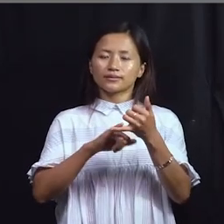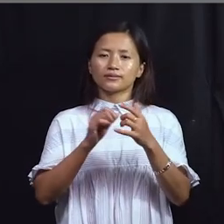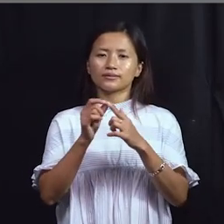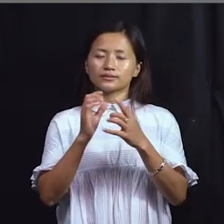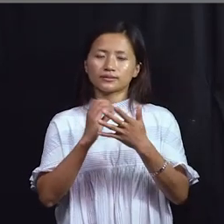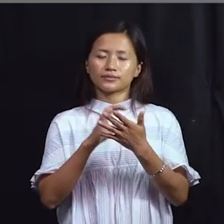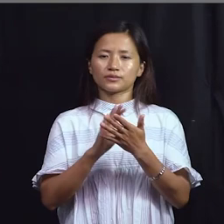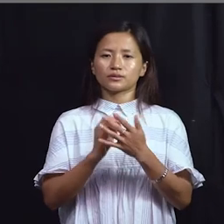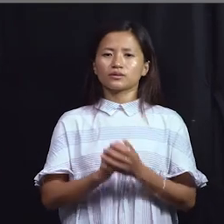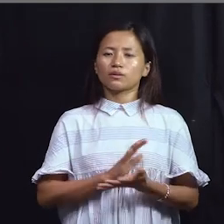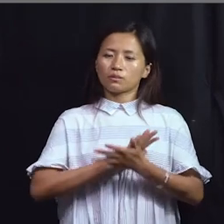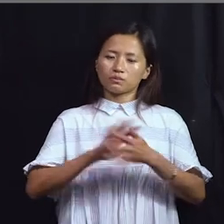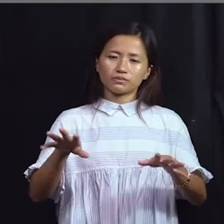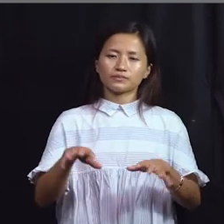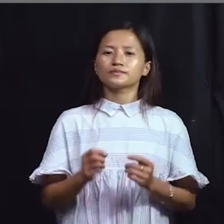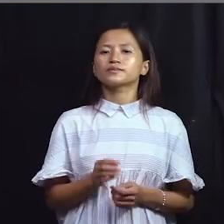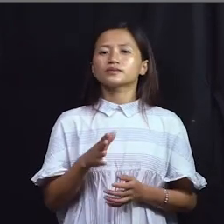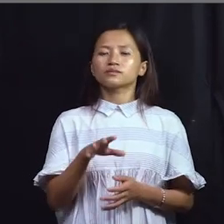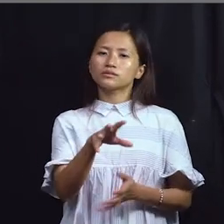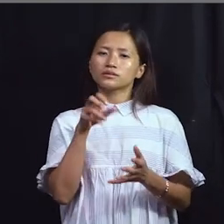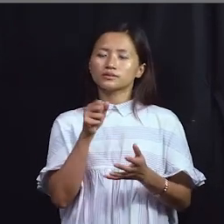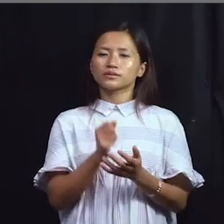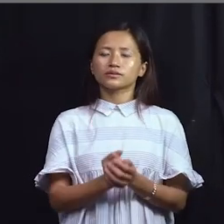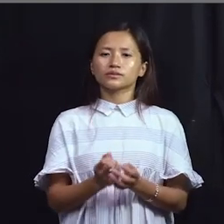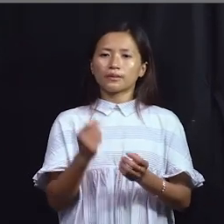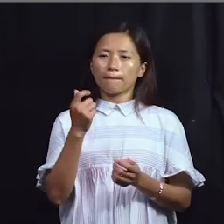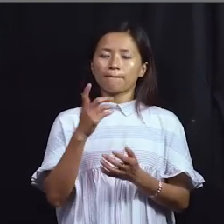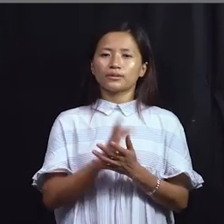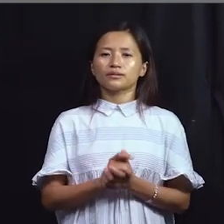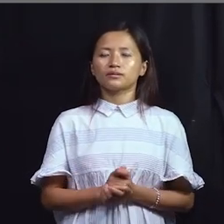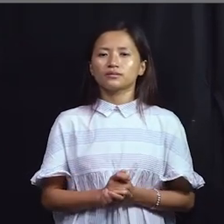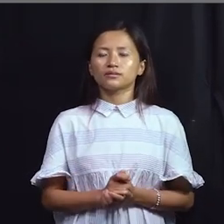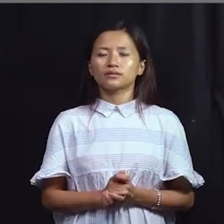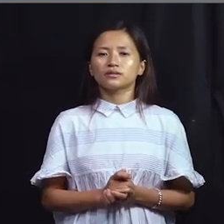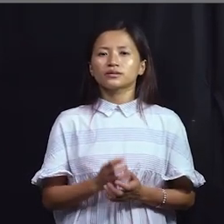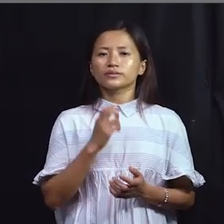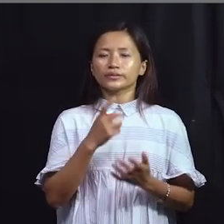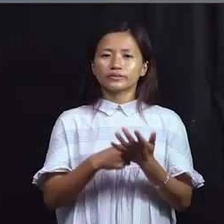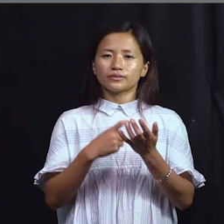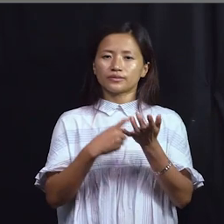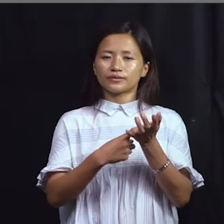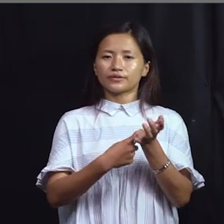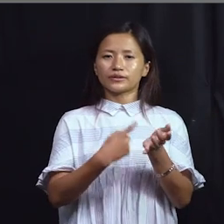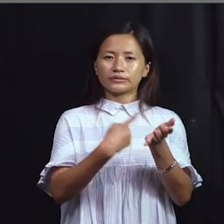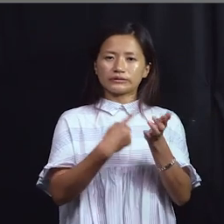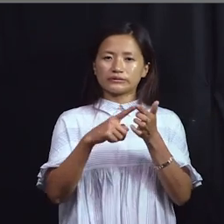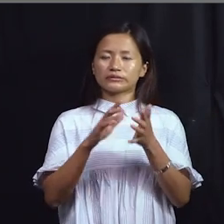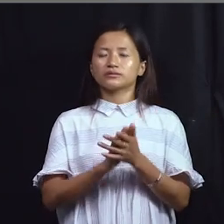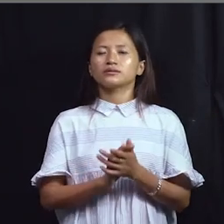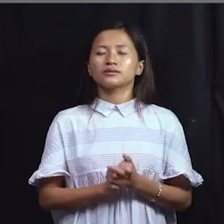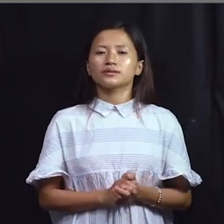no asset of the government is wasted when they're expected to receive money. That is technically called revenue receipts.